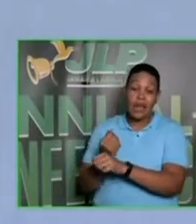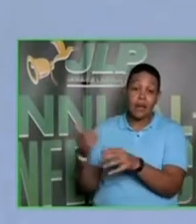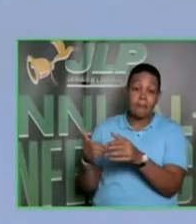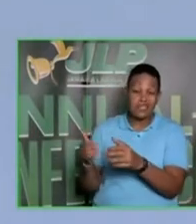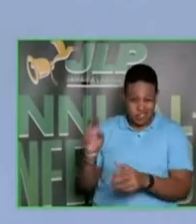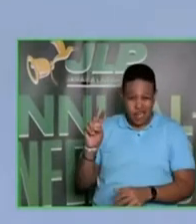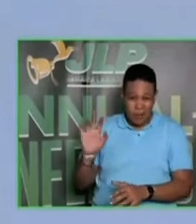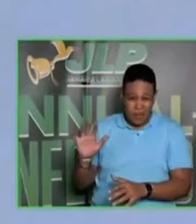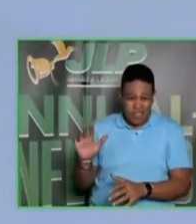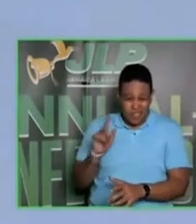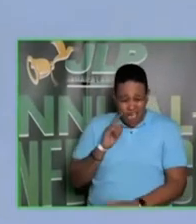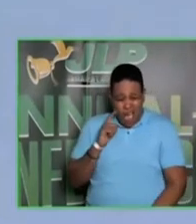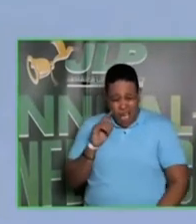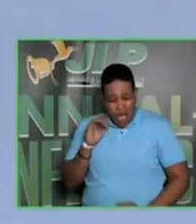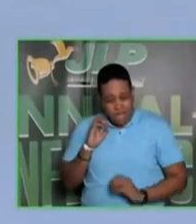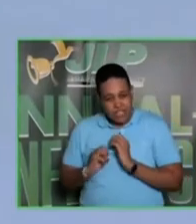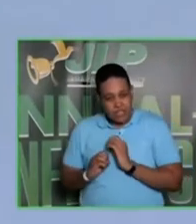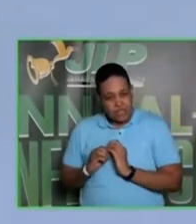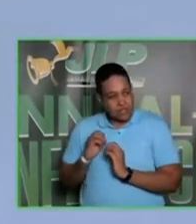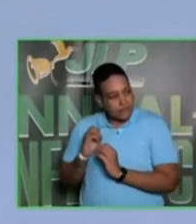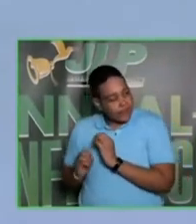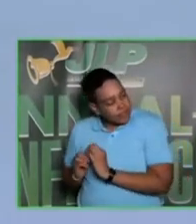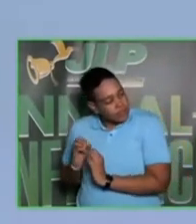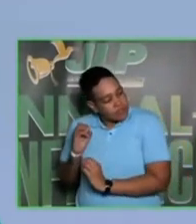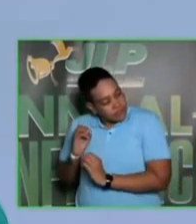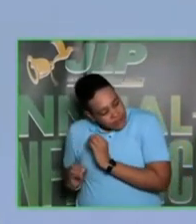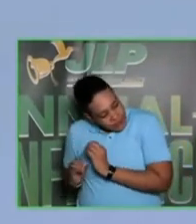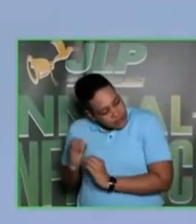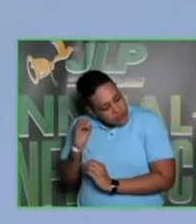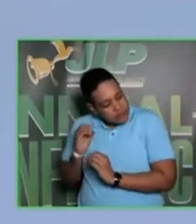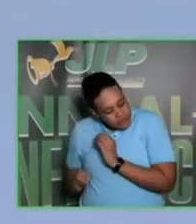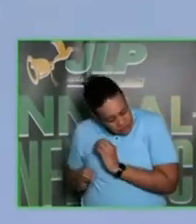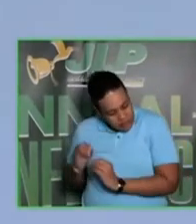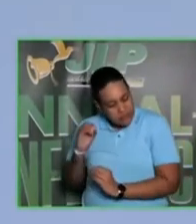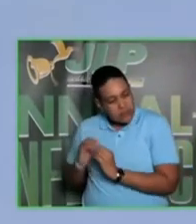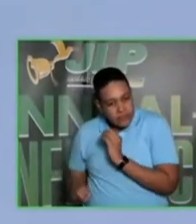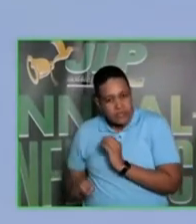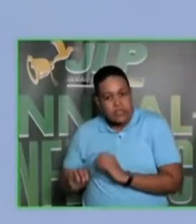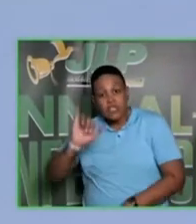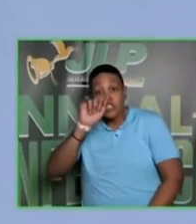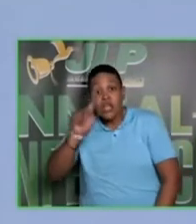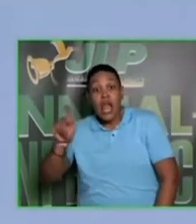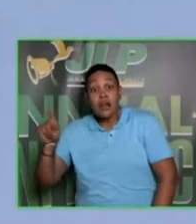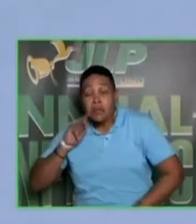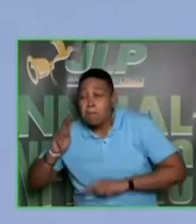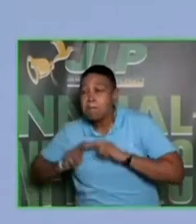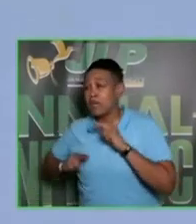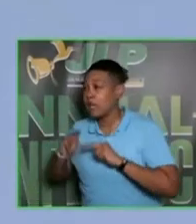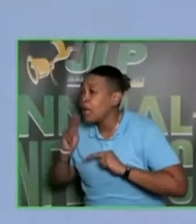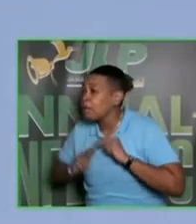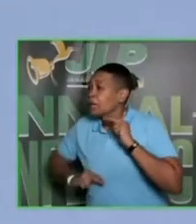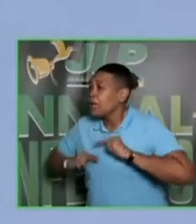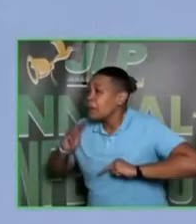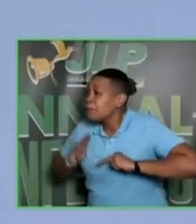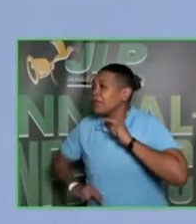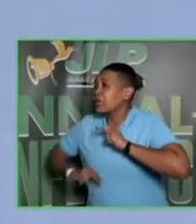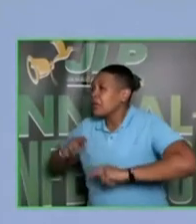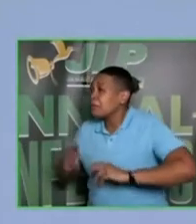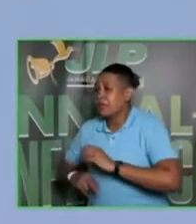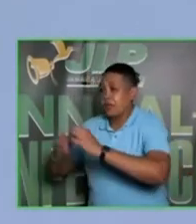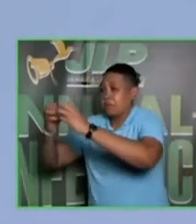always fixes things. The Jamaica Labour Party always builds things. The Jamaica